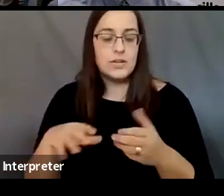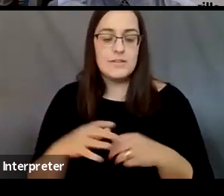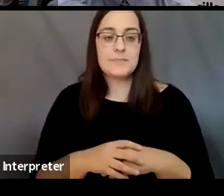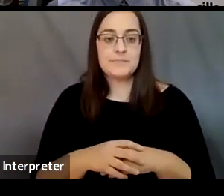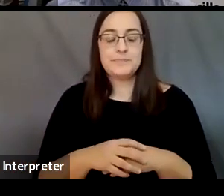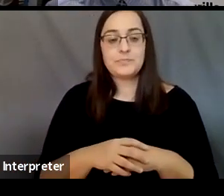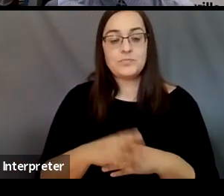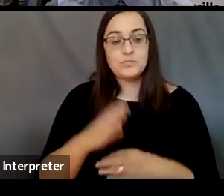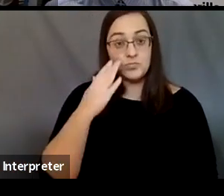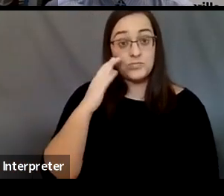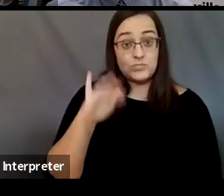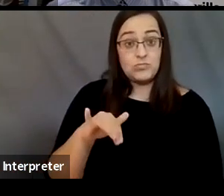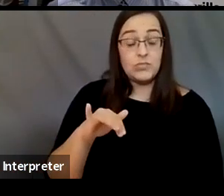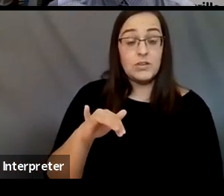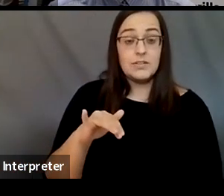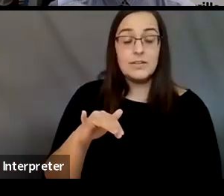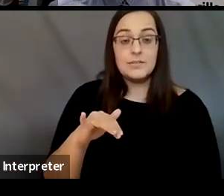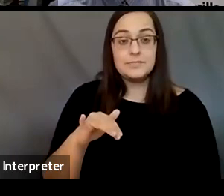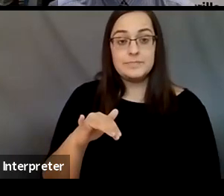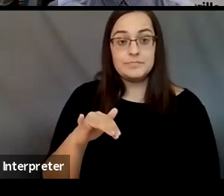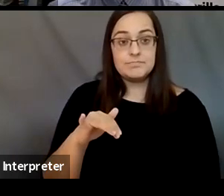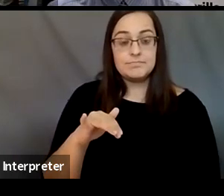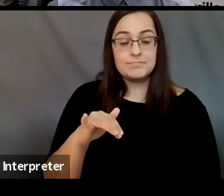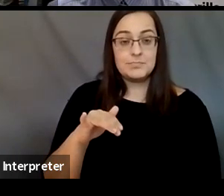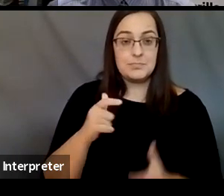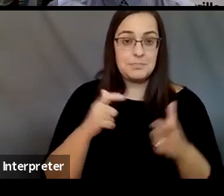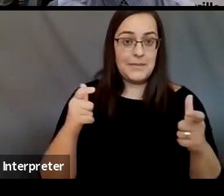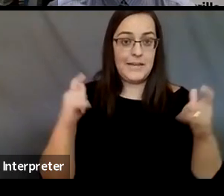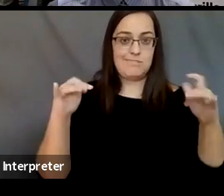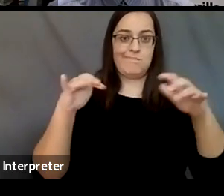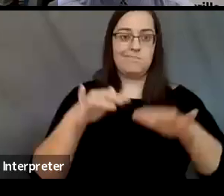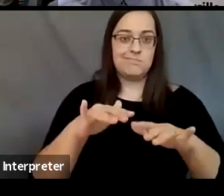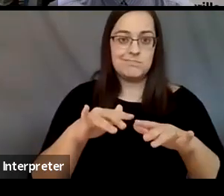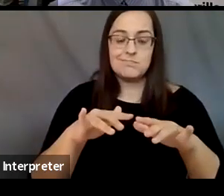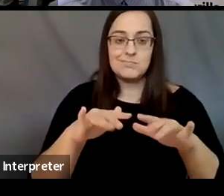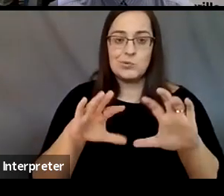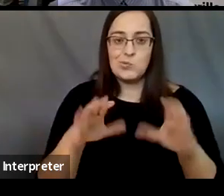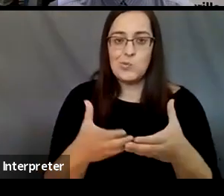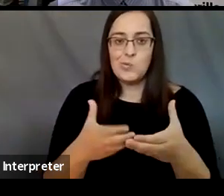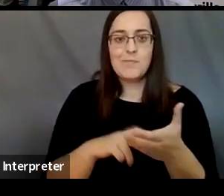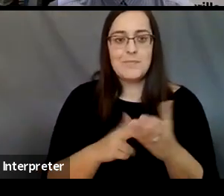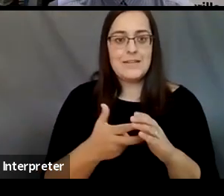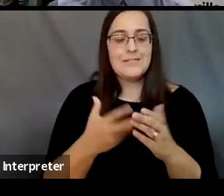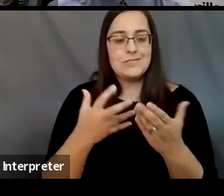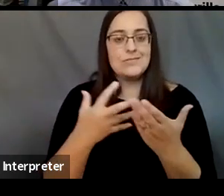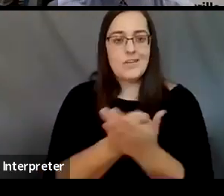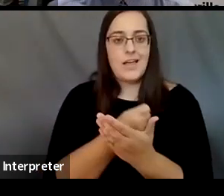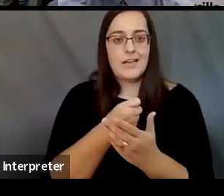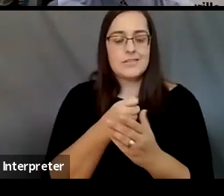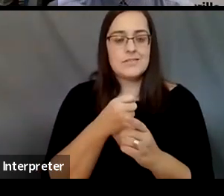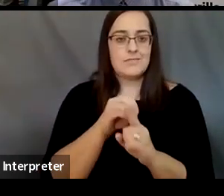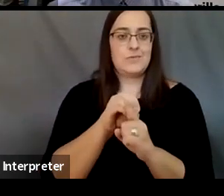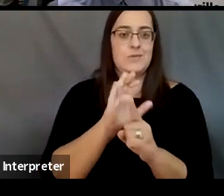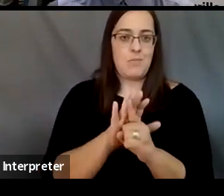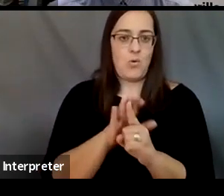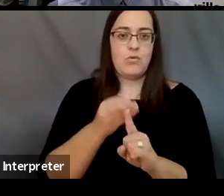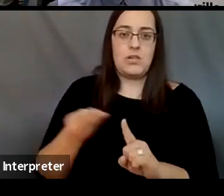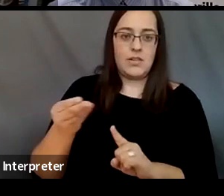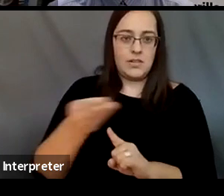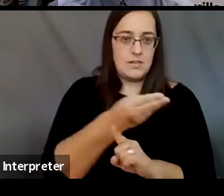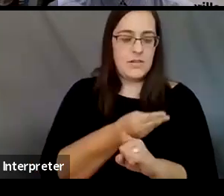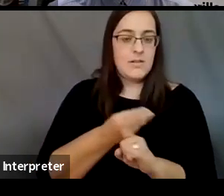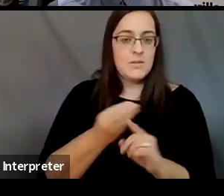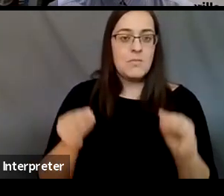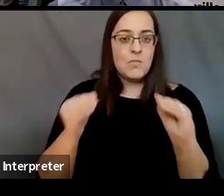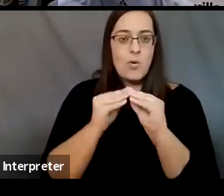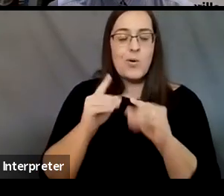we know that, anytime that you're in large groups, that certainly increases the risk. But they certainly